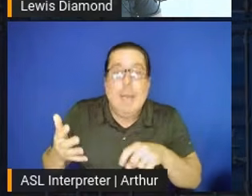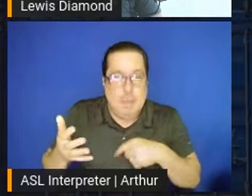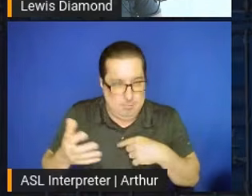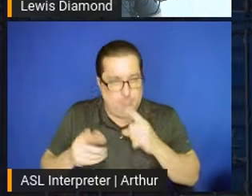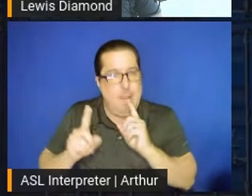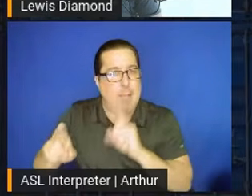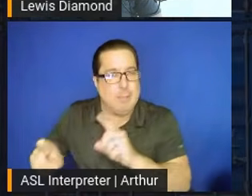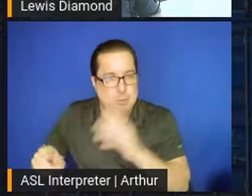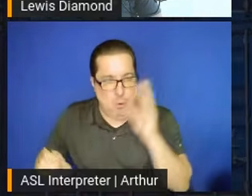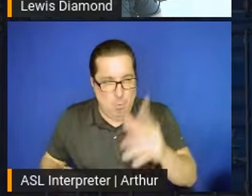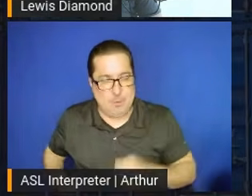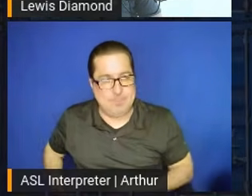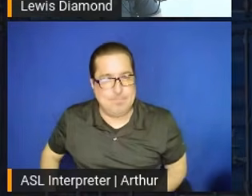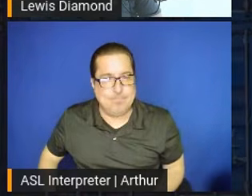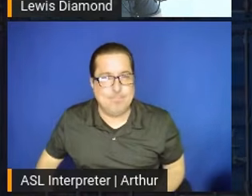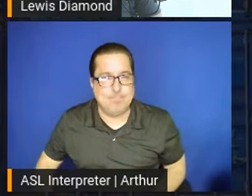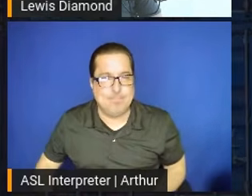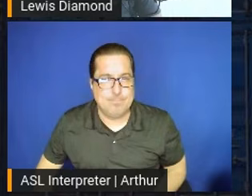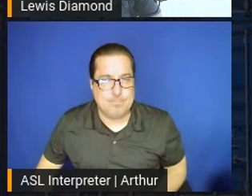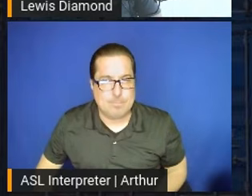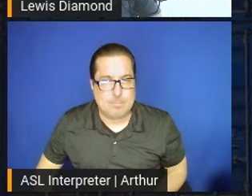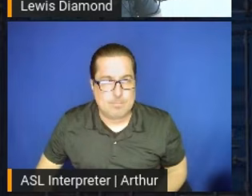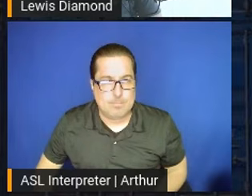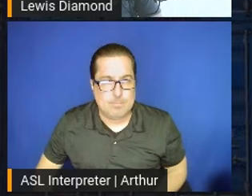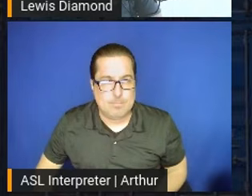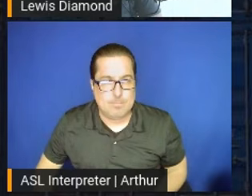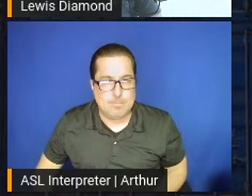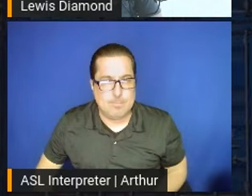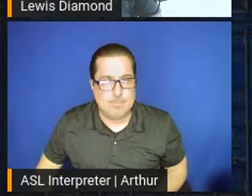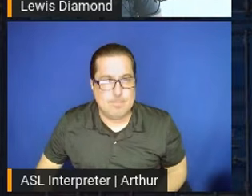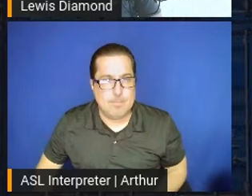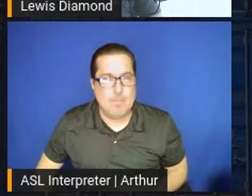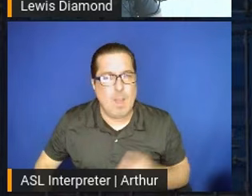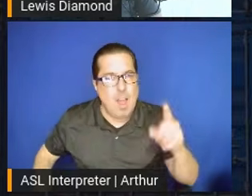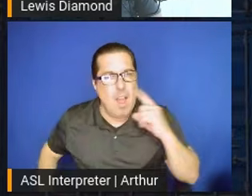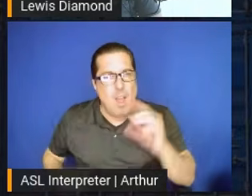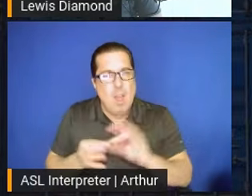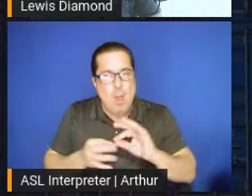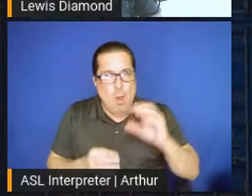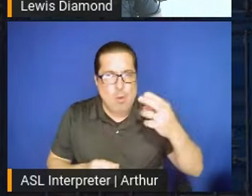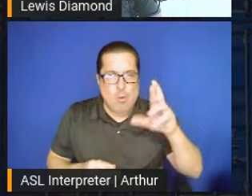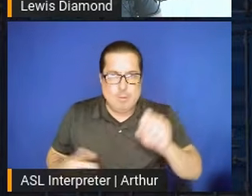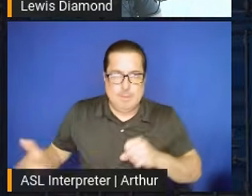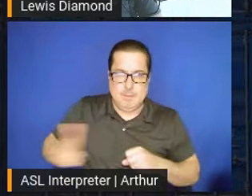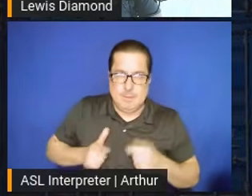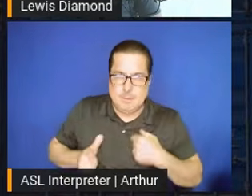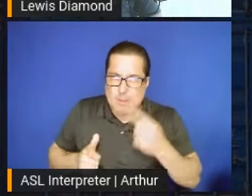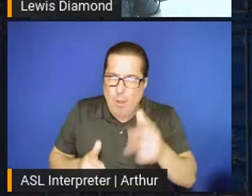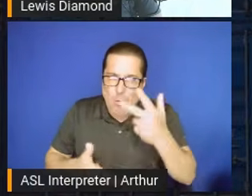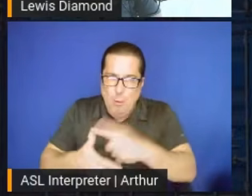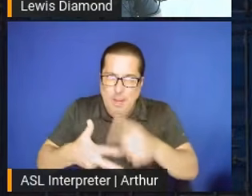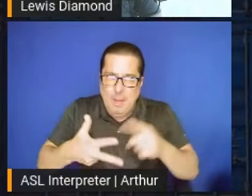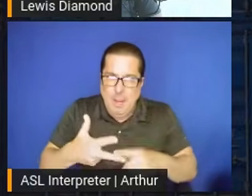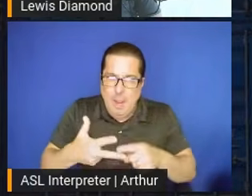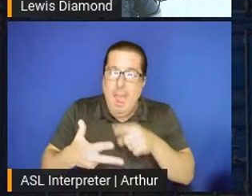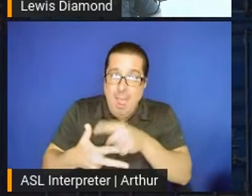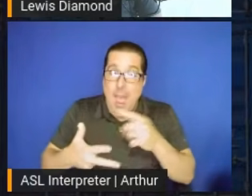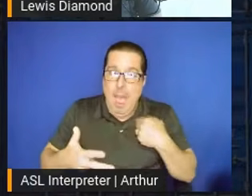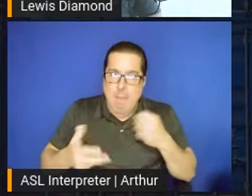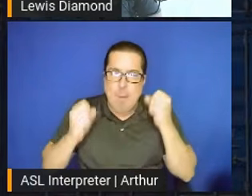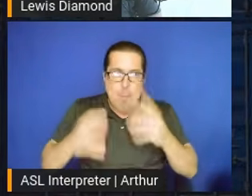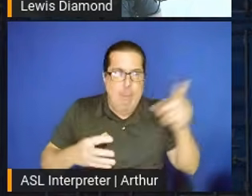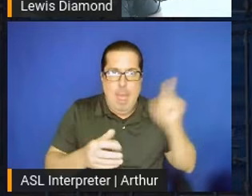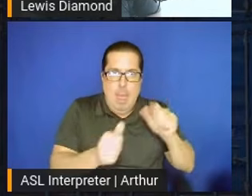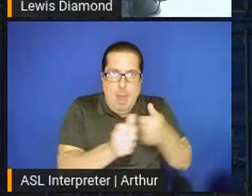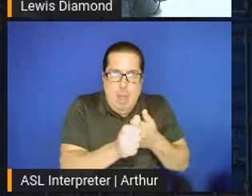Yes, Chris. I was just going to say the first 3 we chose is just a great selection of tooling, right? Like it's opinionated, yes, but those are great